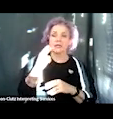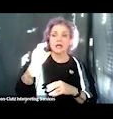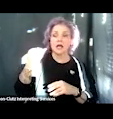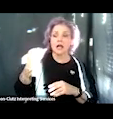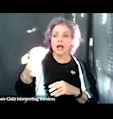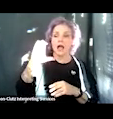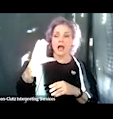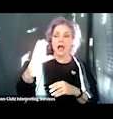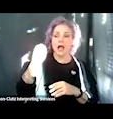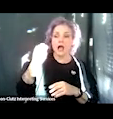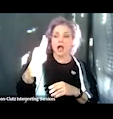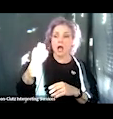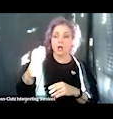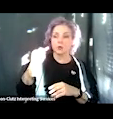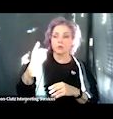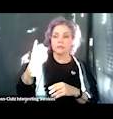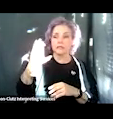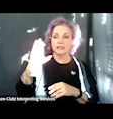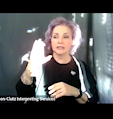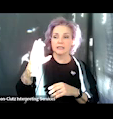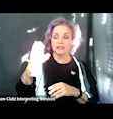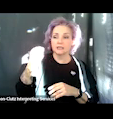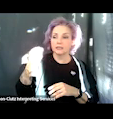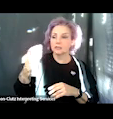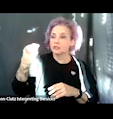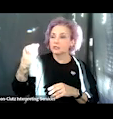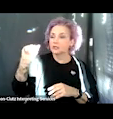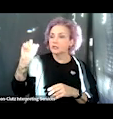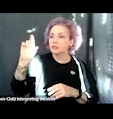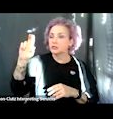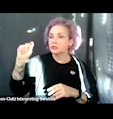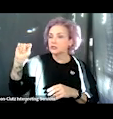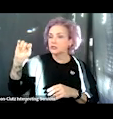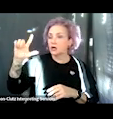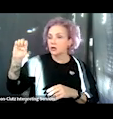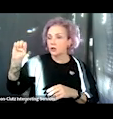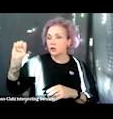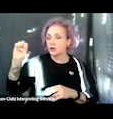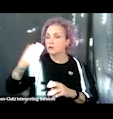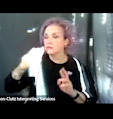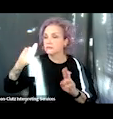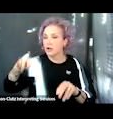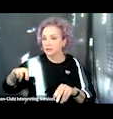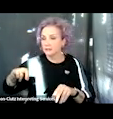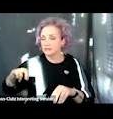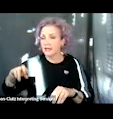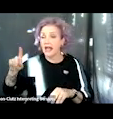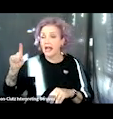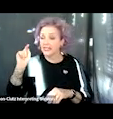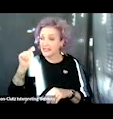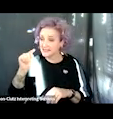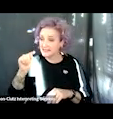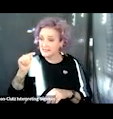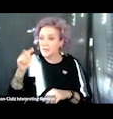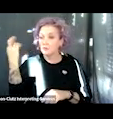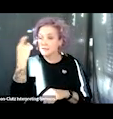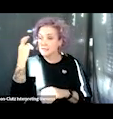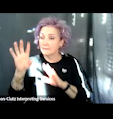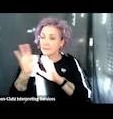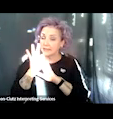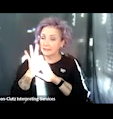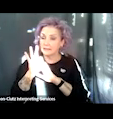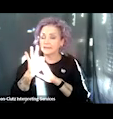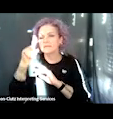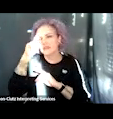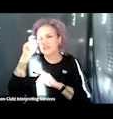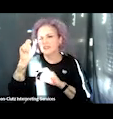really main selling point of the startle response is that we can actually measure it across species. So what is the startle response? It's basically